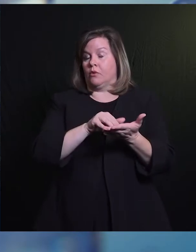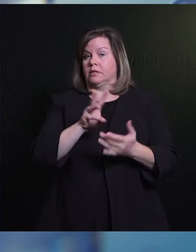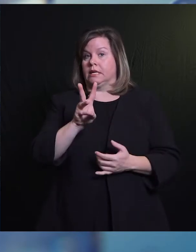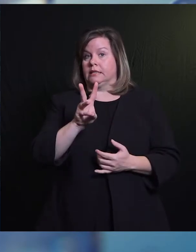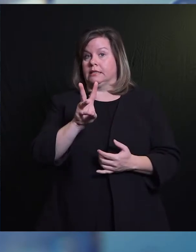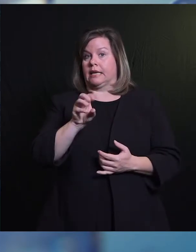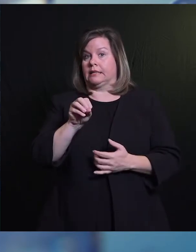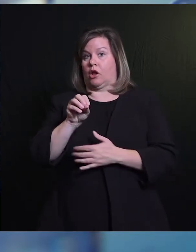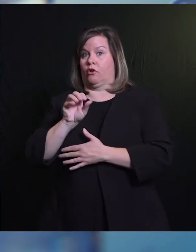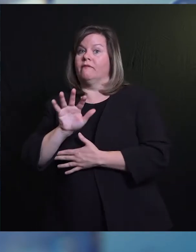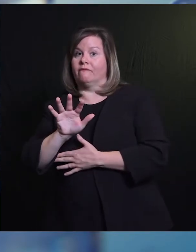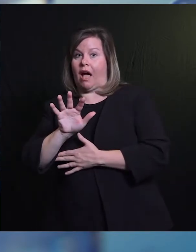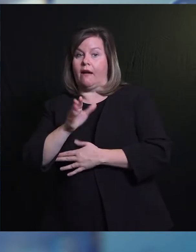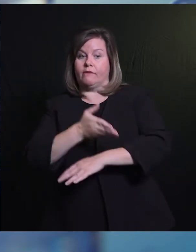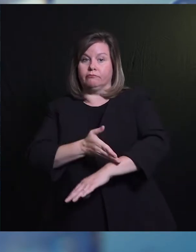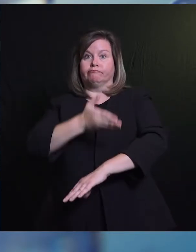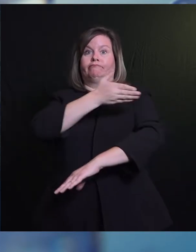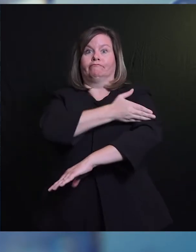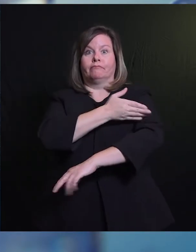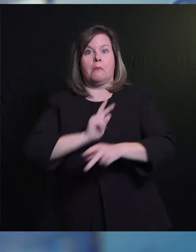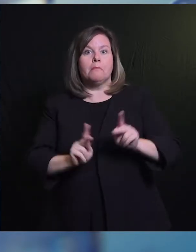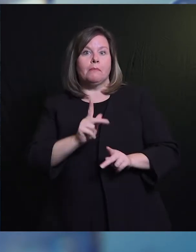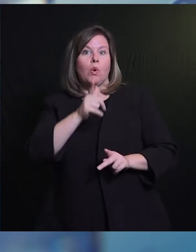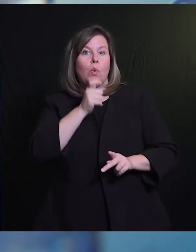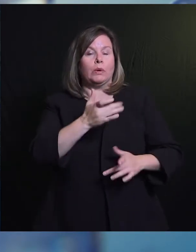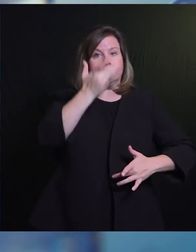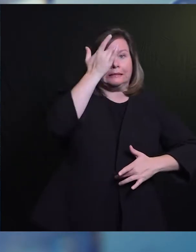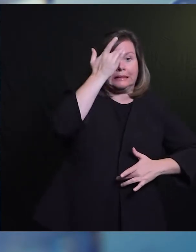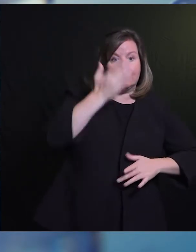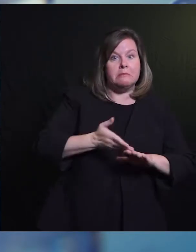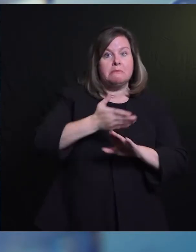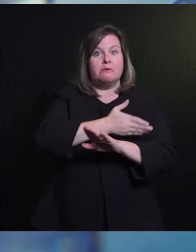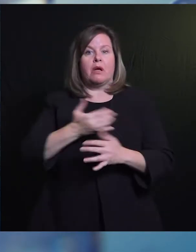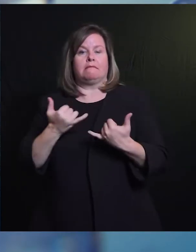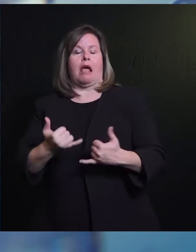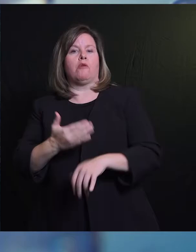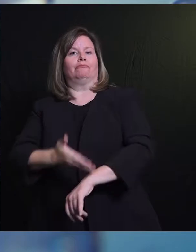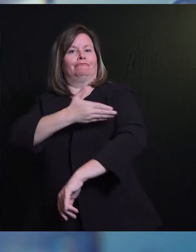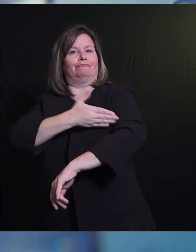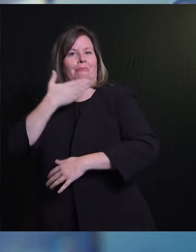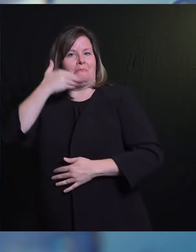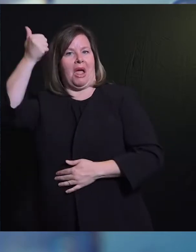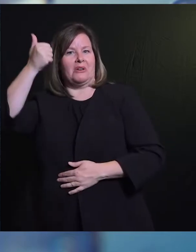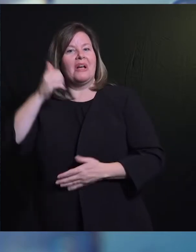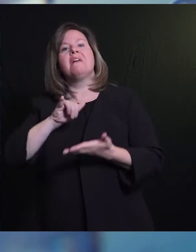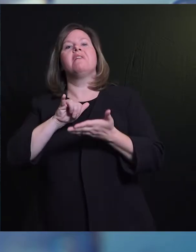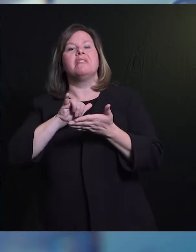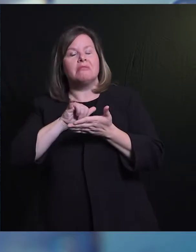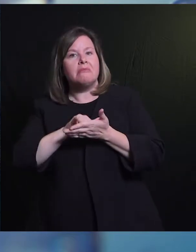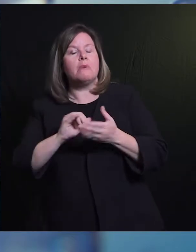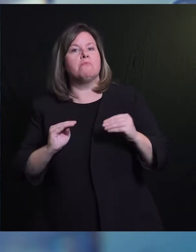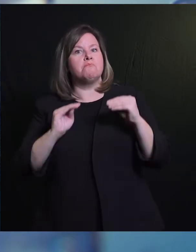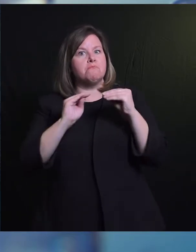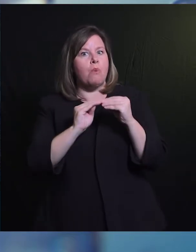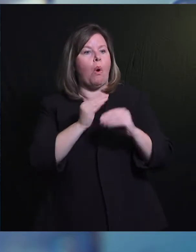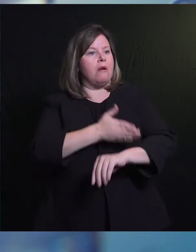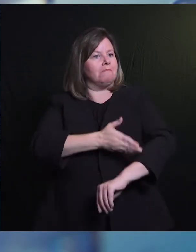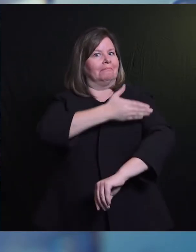1,695 recoveries in Kent County, which means that we now have more recoveries than we have active cases. We